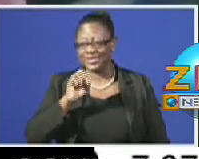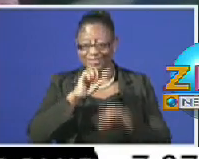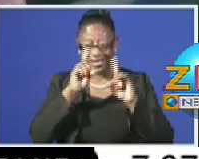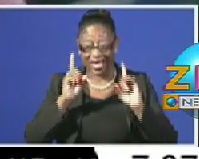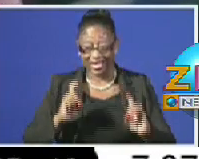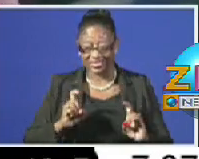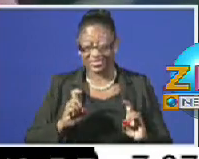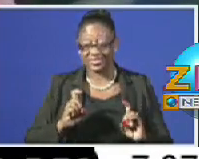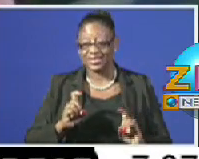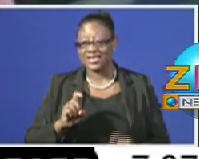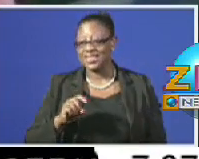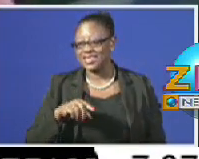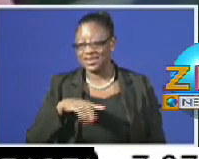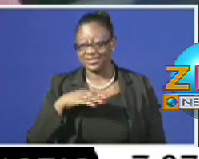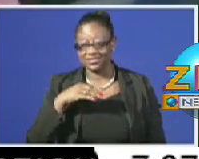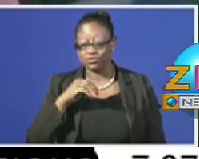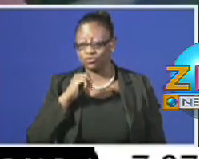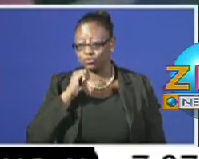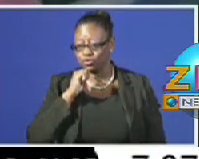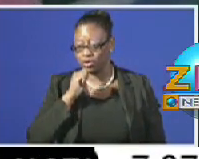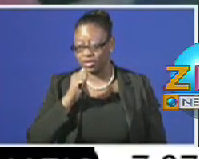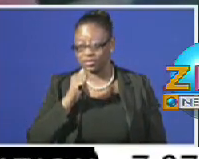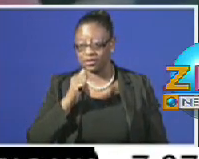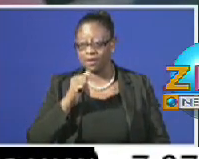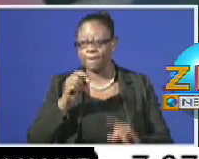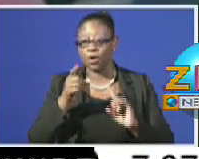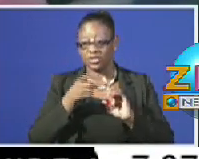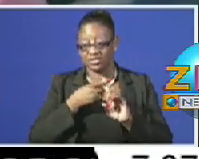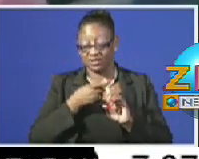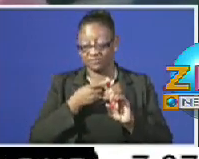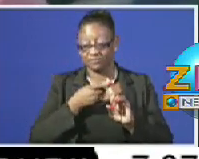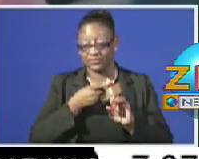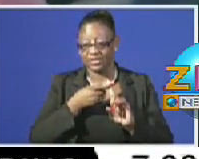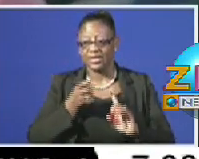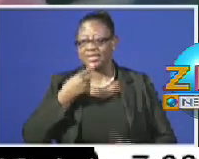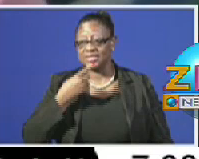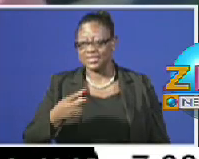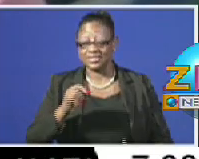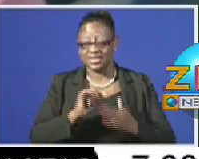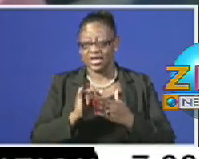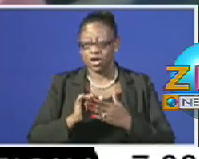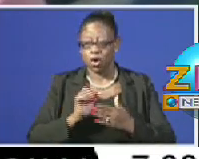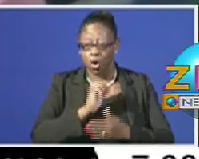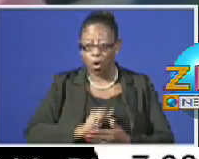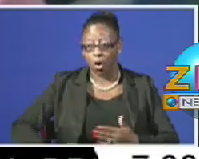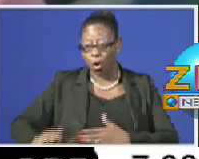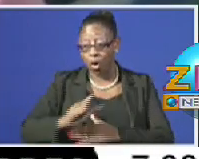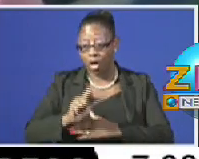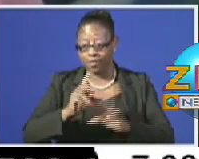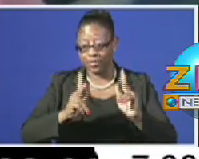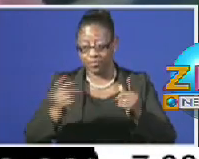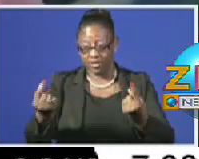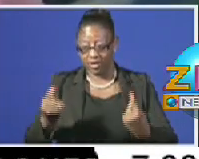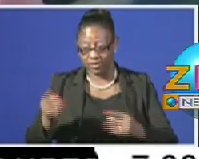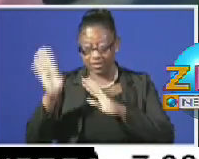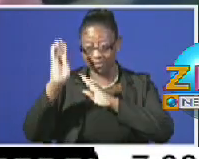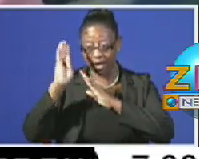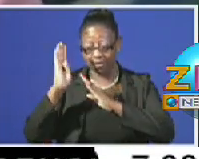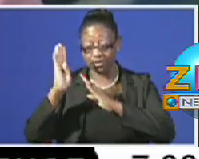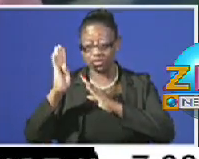RT-PCR test for COVID-19 is required for all individuals entering the Bahamas,